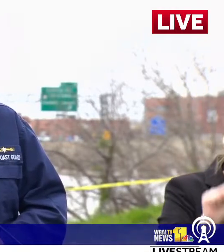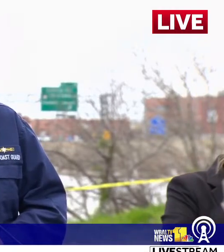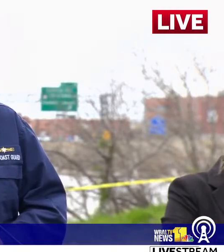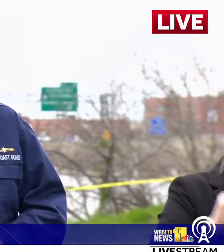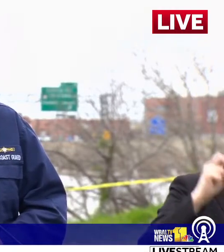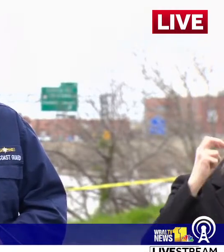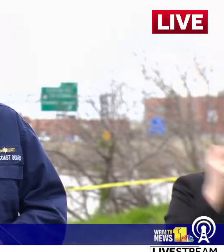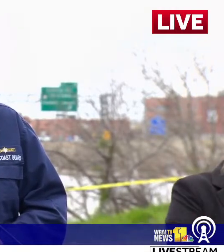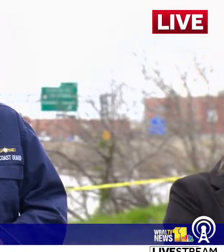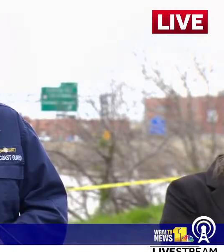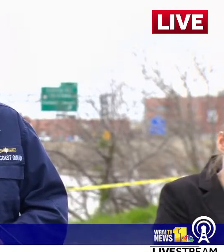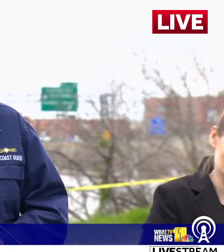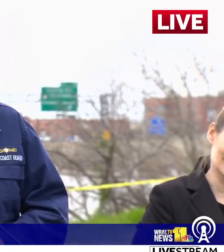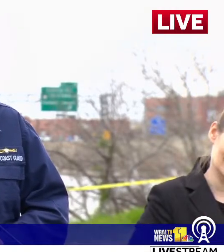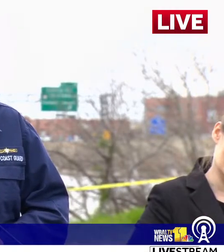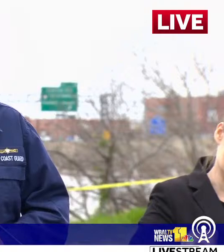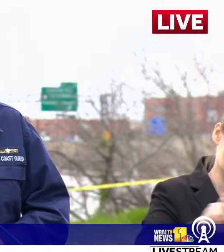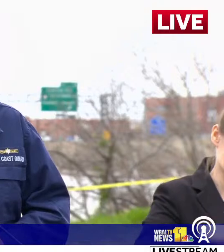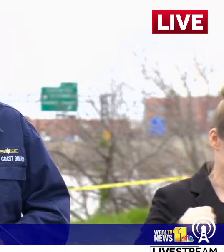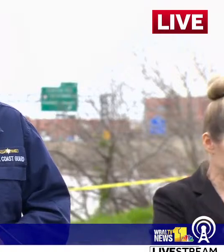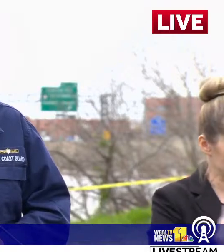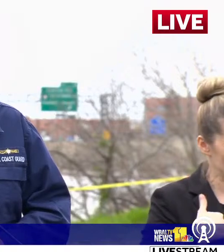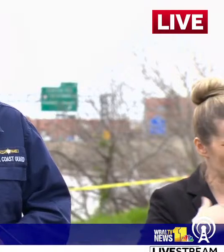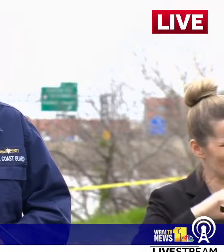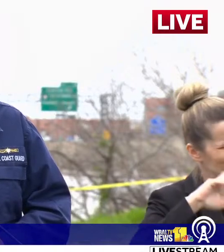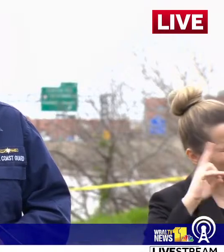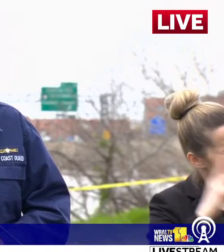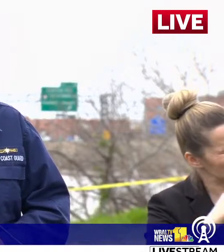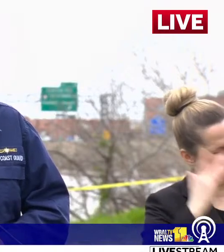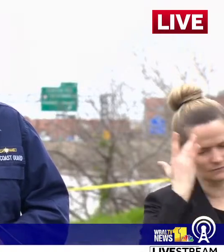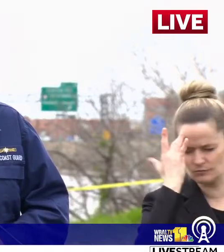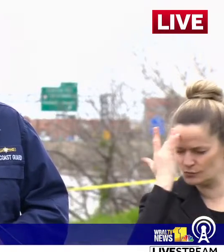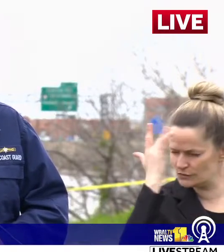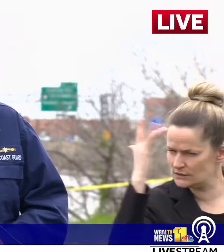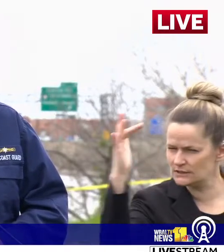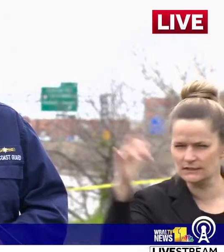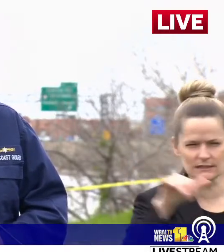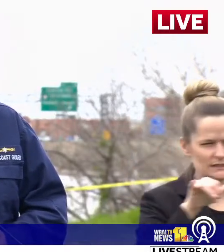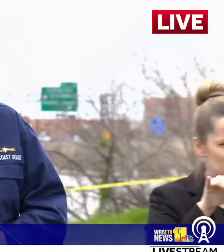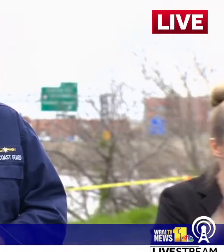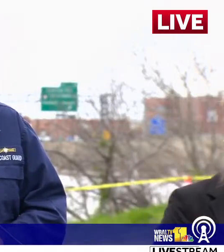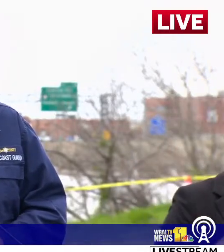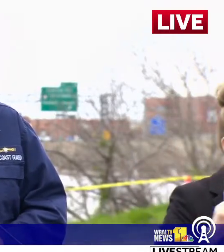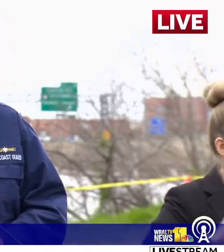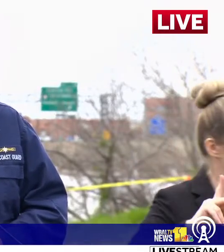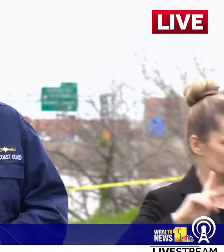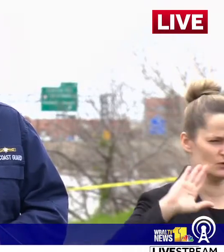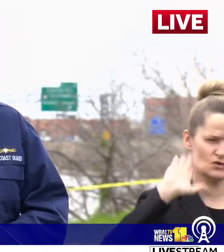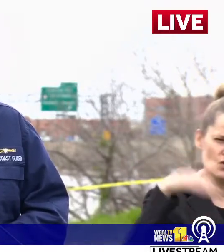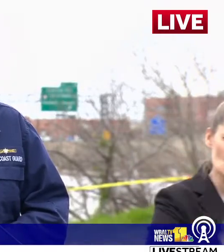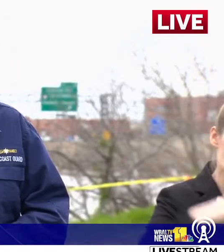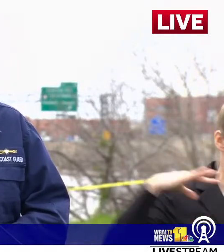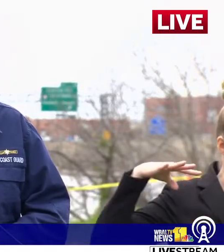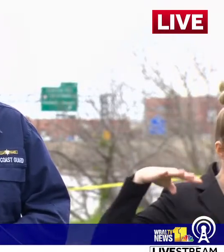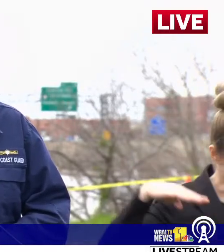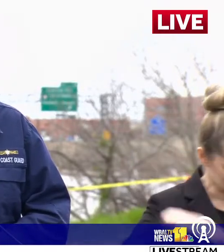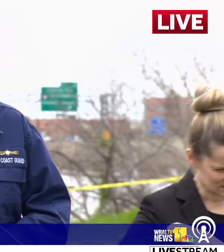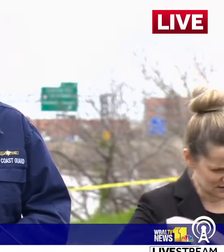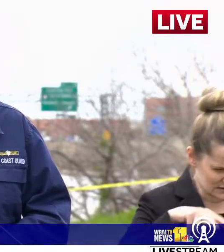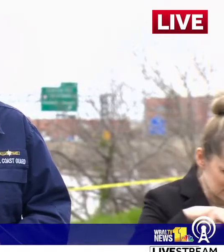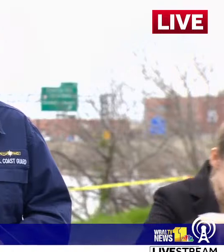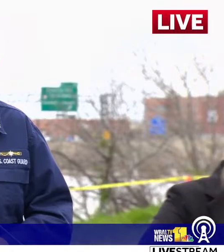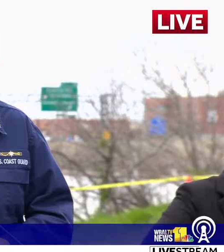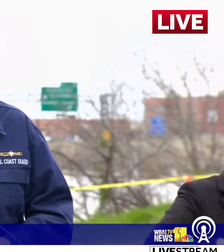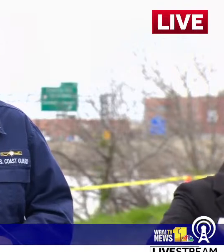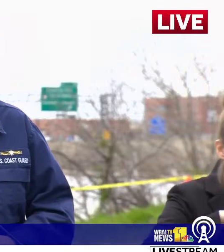with the smartest engineers we have, and they are really working hard on that. And so I'm fortunate to say that we don't